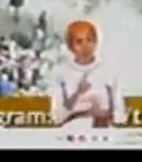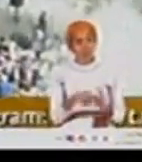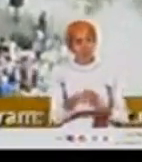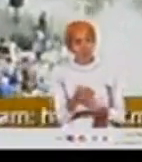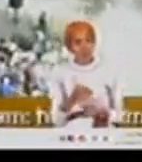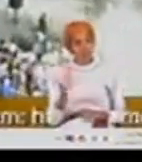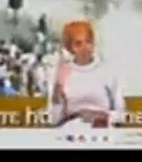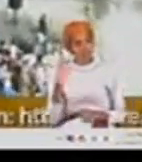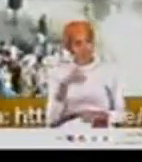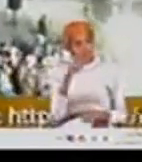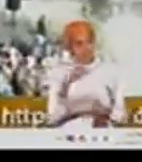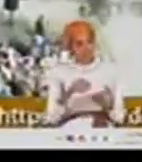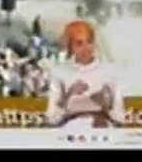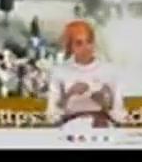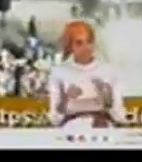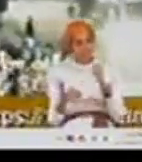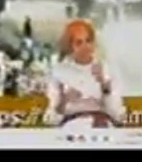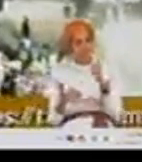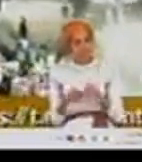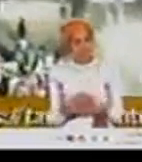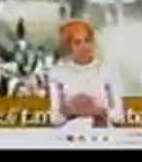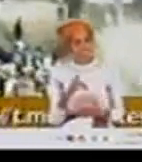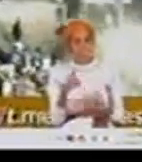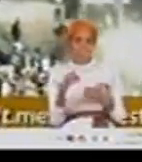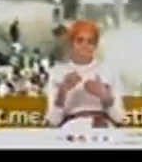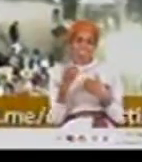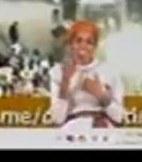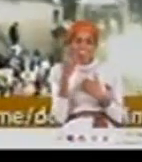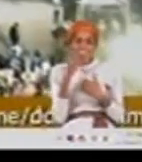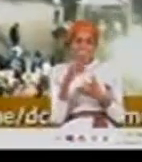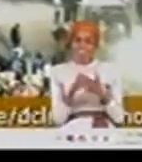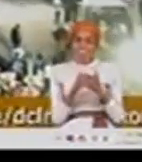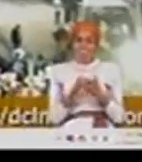own take your own take your own take your